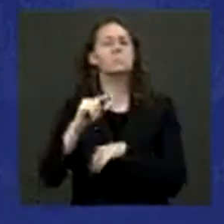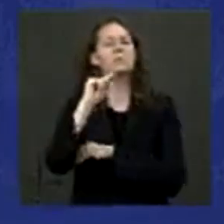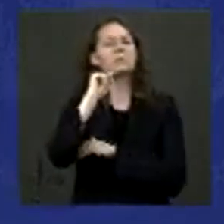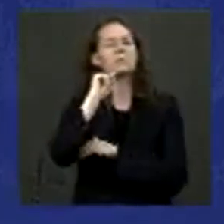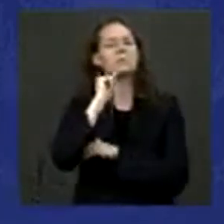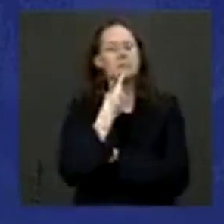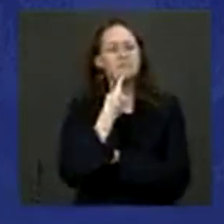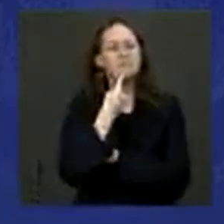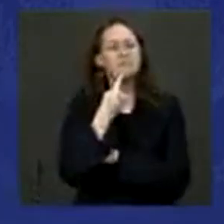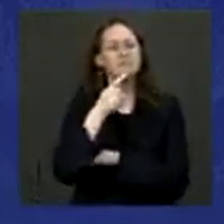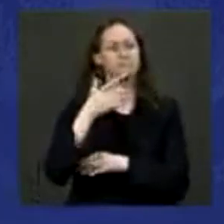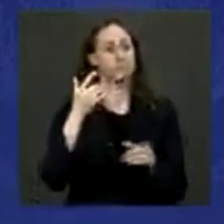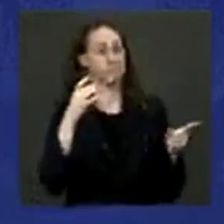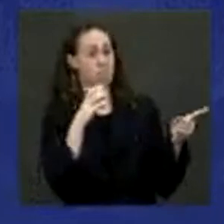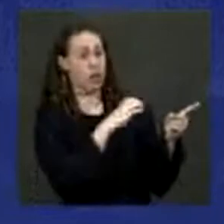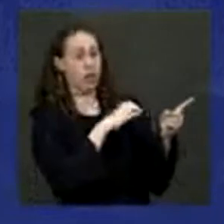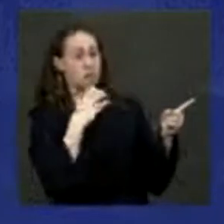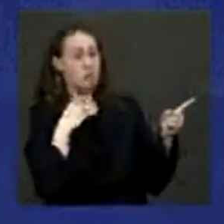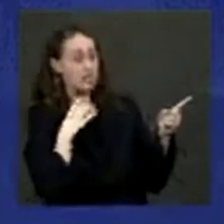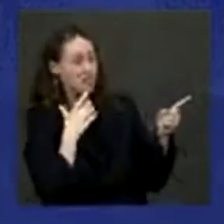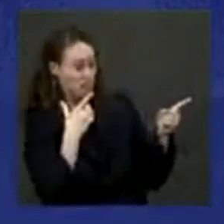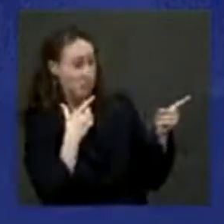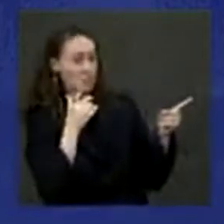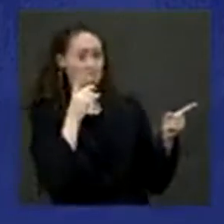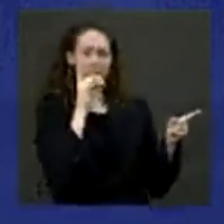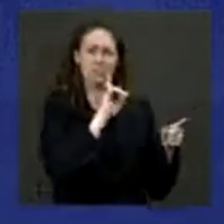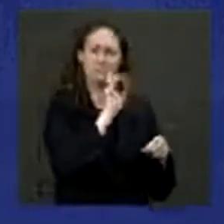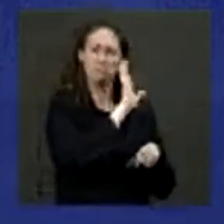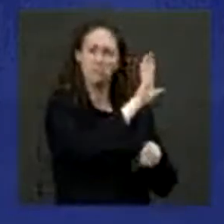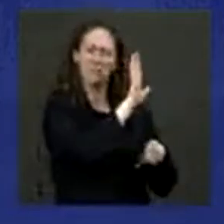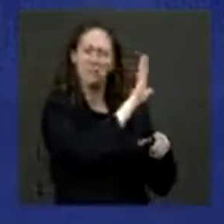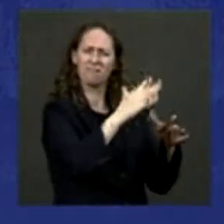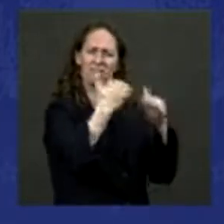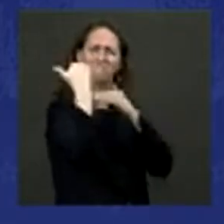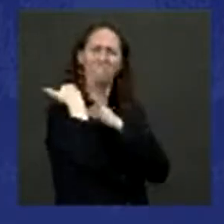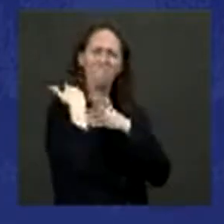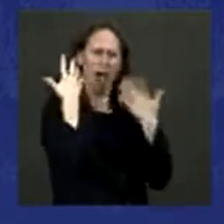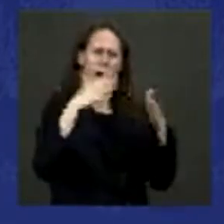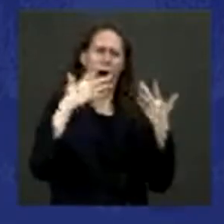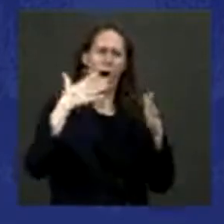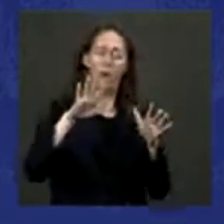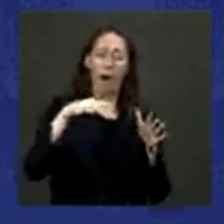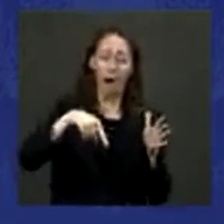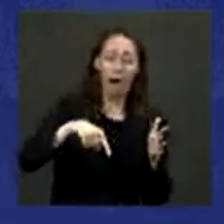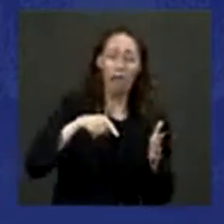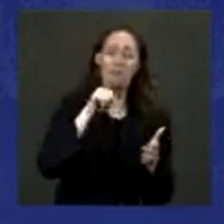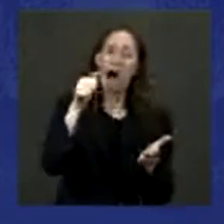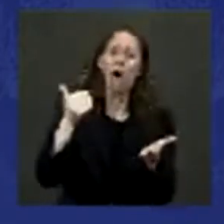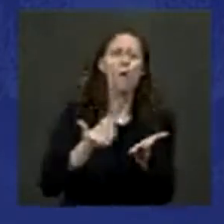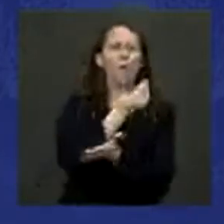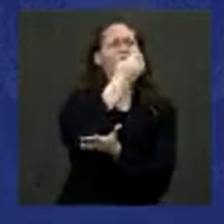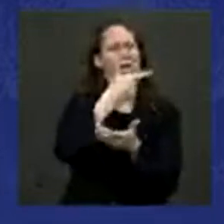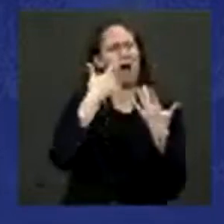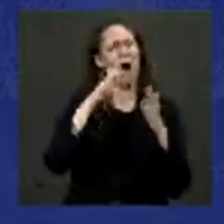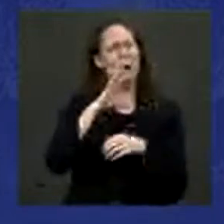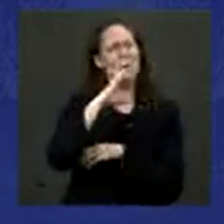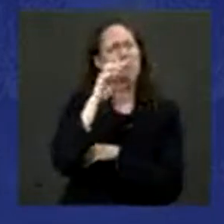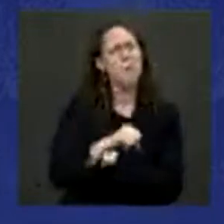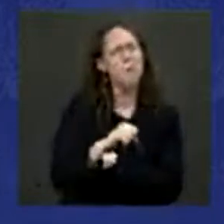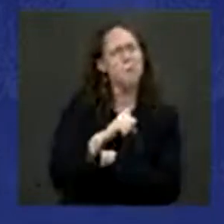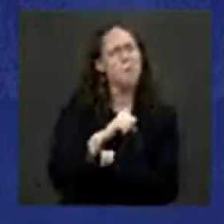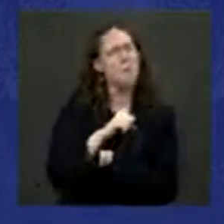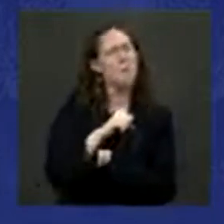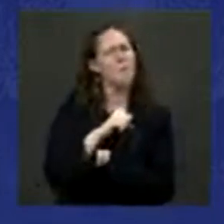to meet our obligations that we've already incurred. Not new ones, we've already incurred. This is going to undermine the